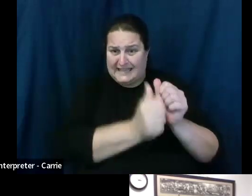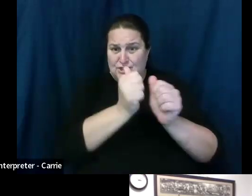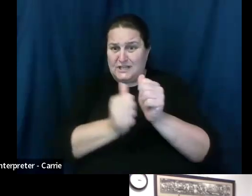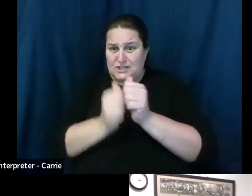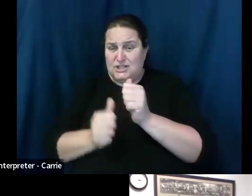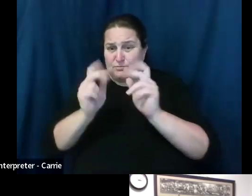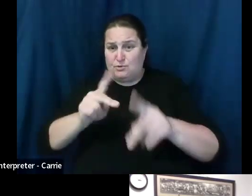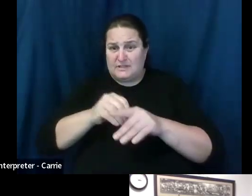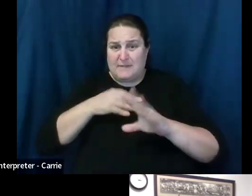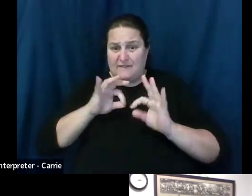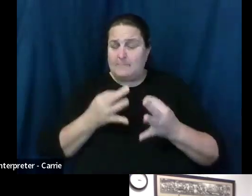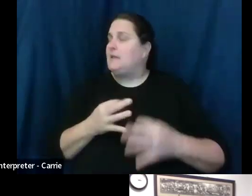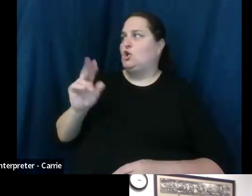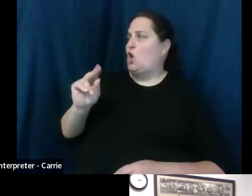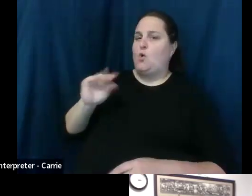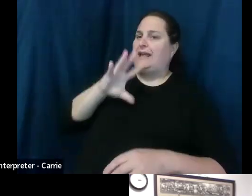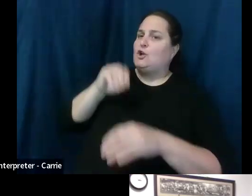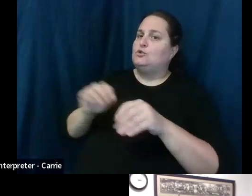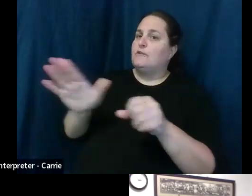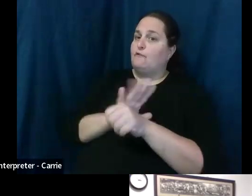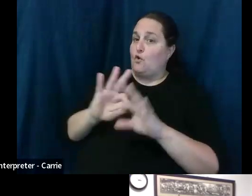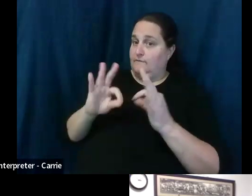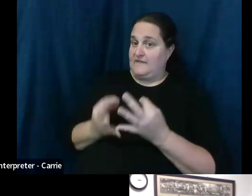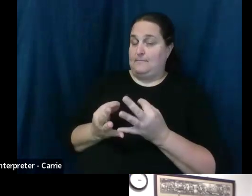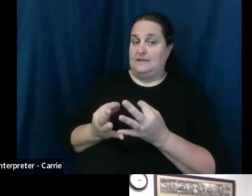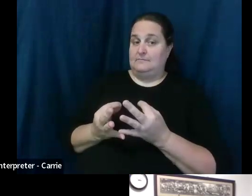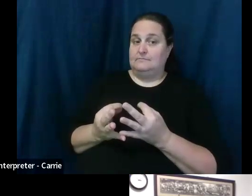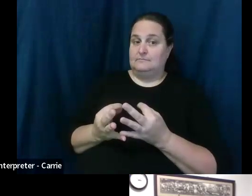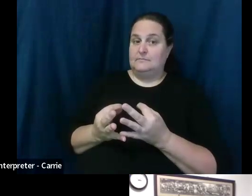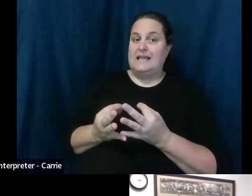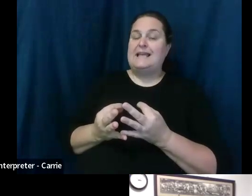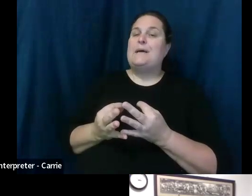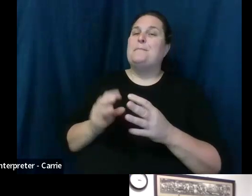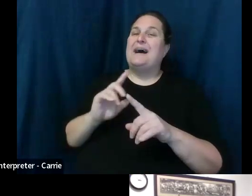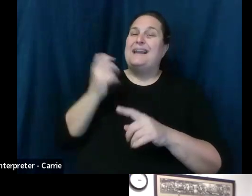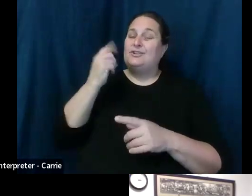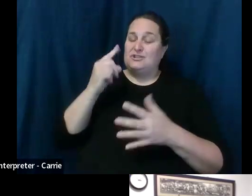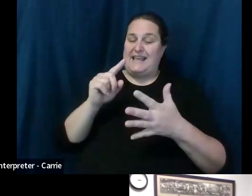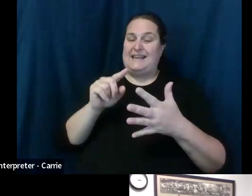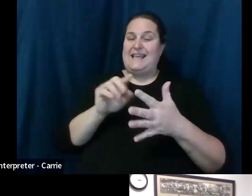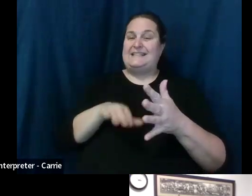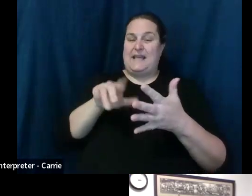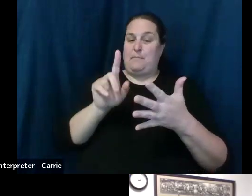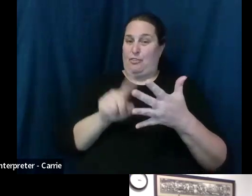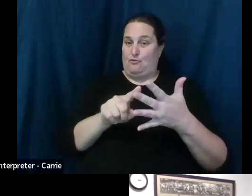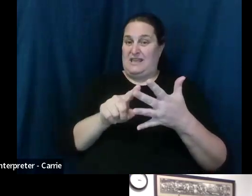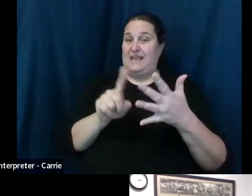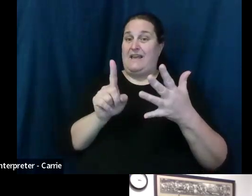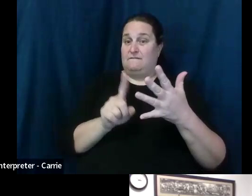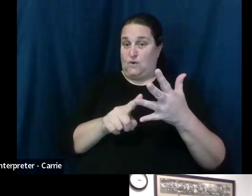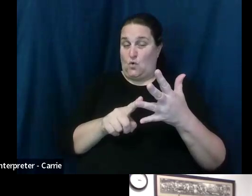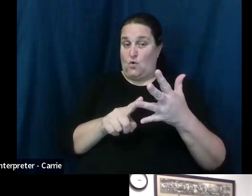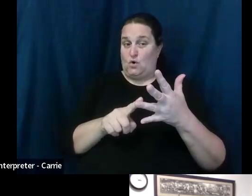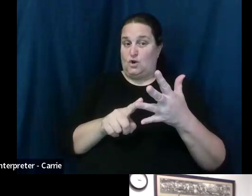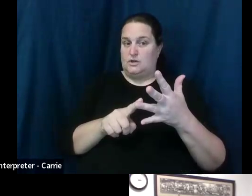week, there were not any person specific questions, but in step 3 and step 4, each person would